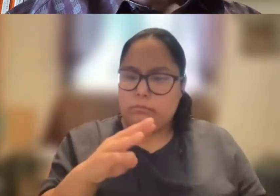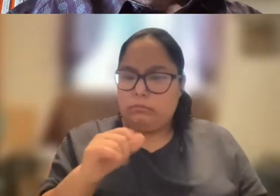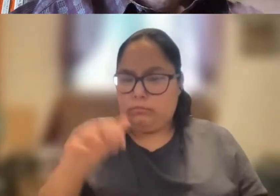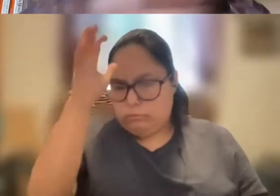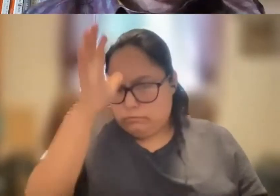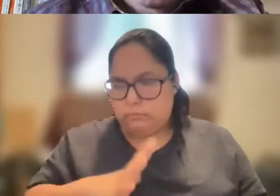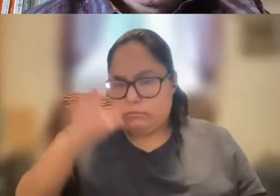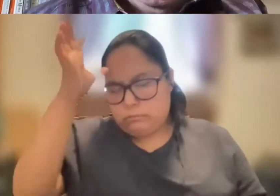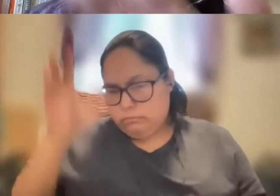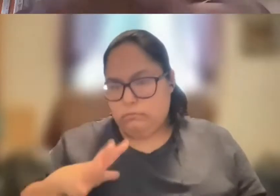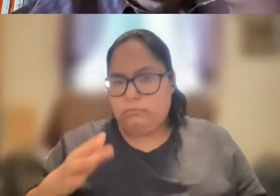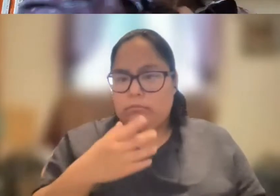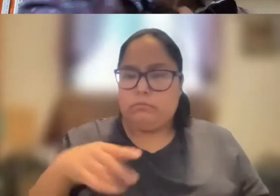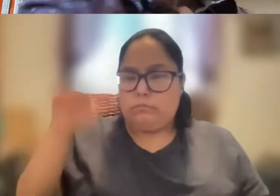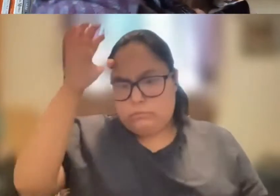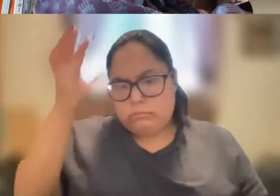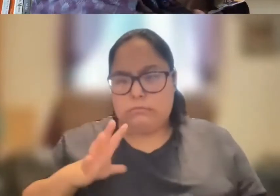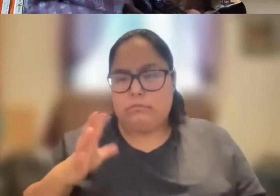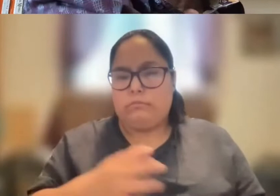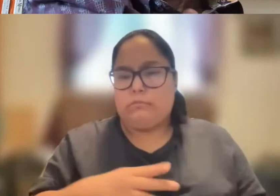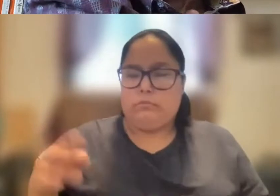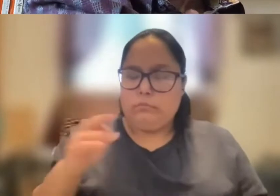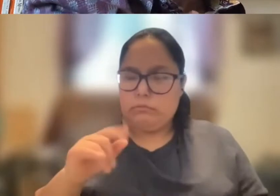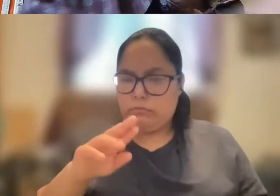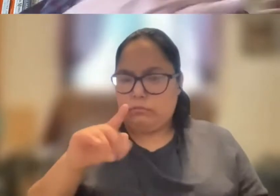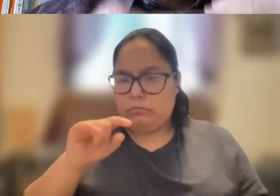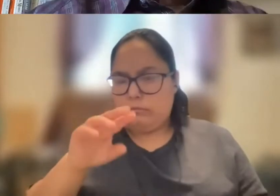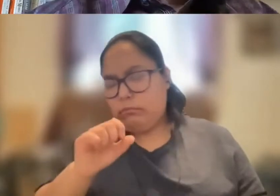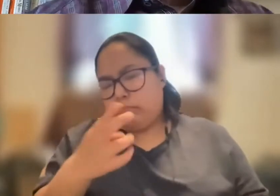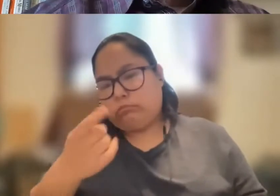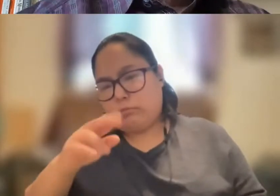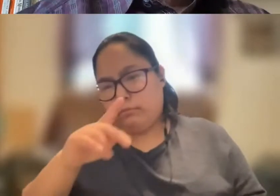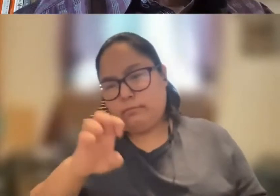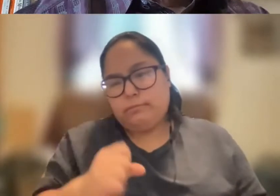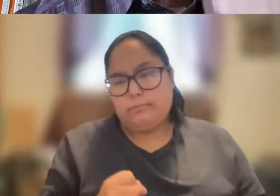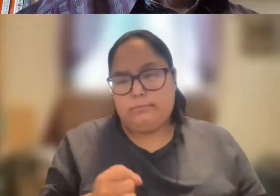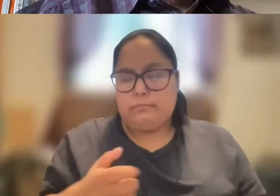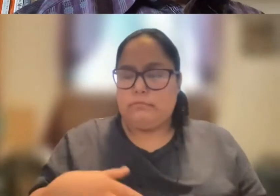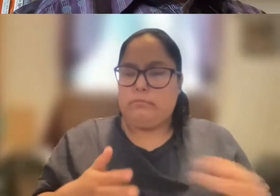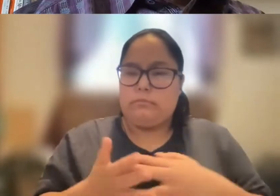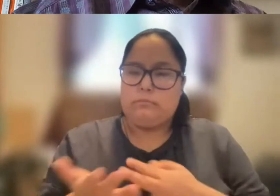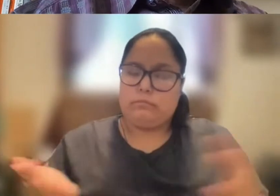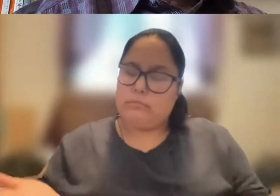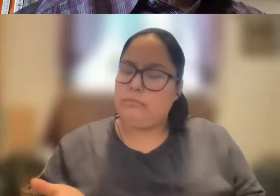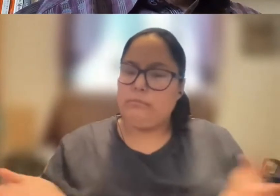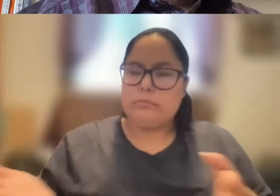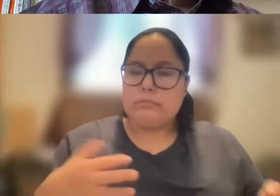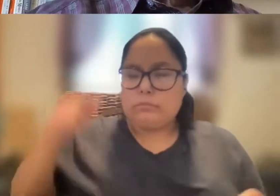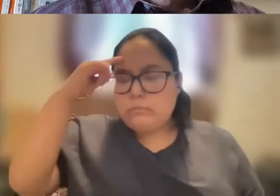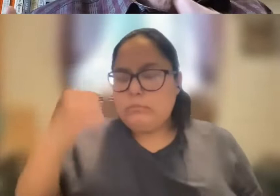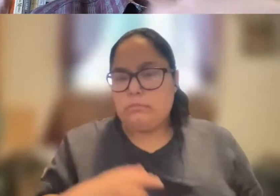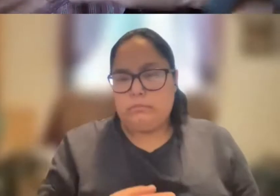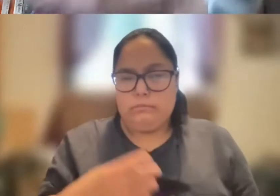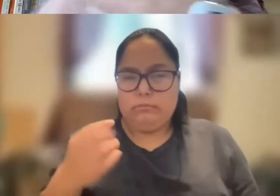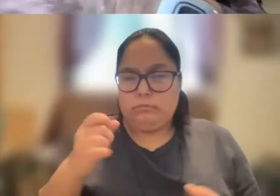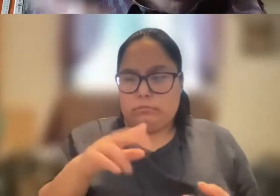every wrongdoing by a gay man to all my professional colleagues. And that back and forth thing to me was part of the